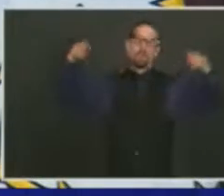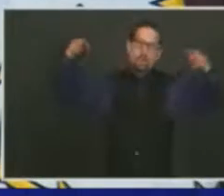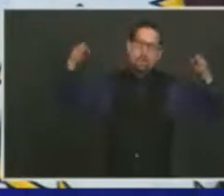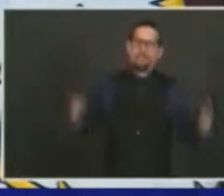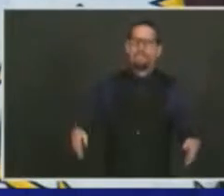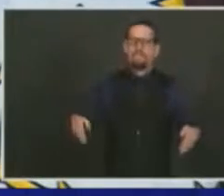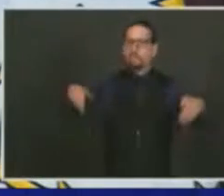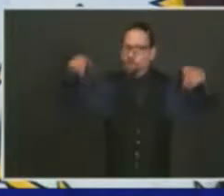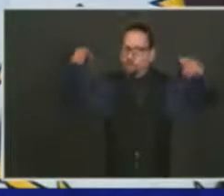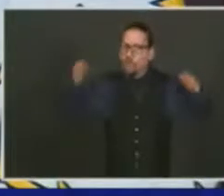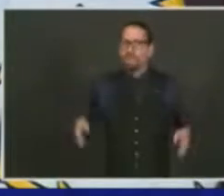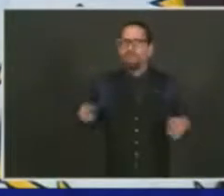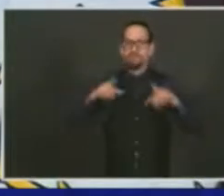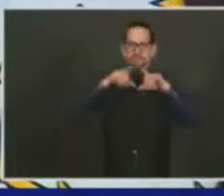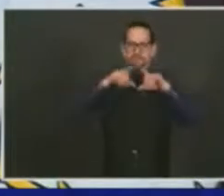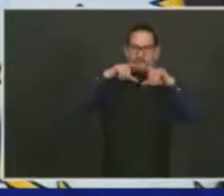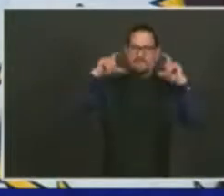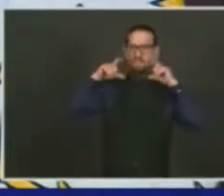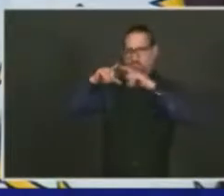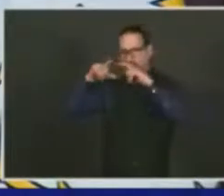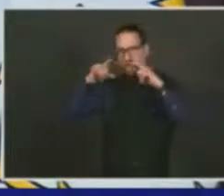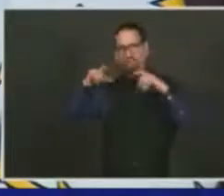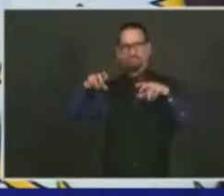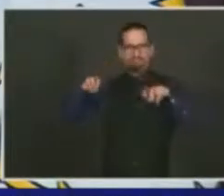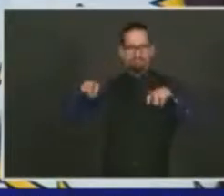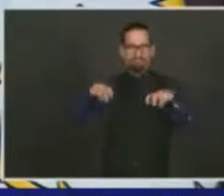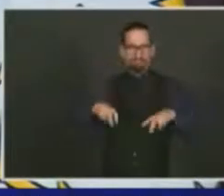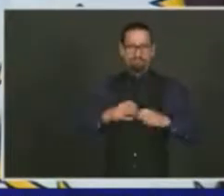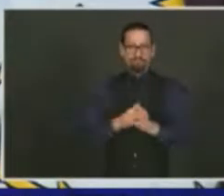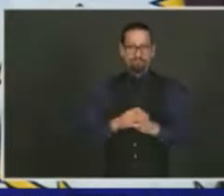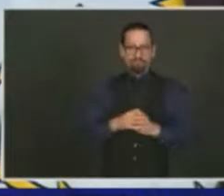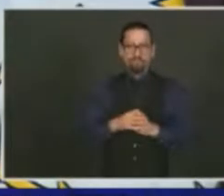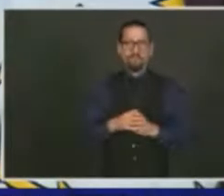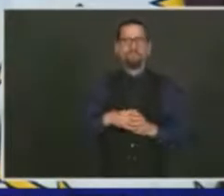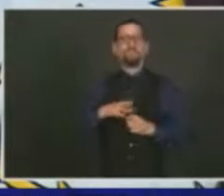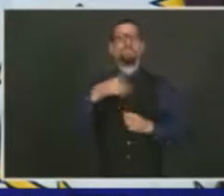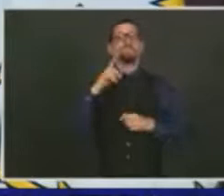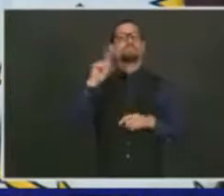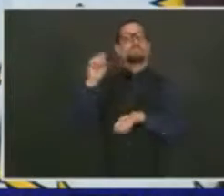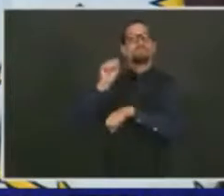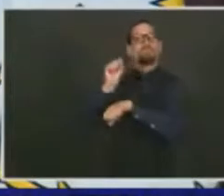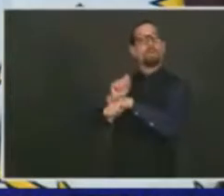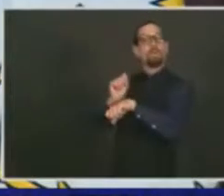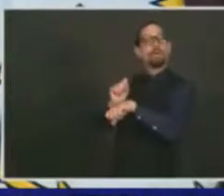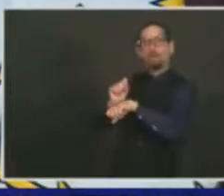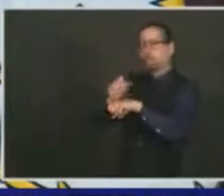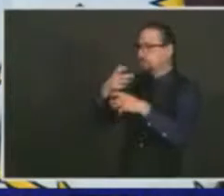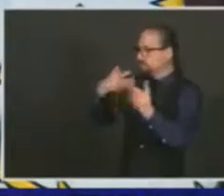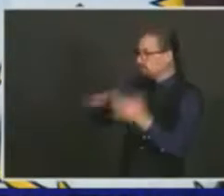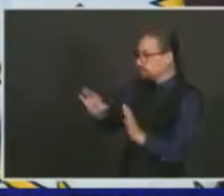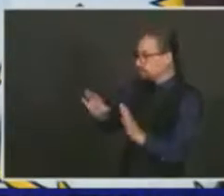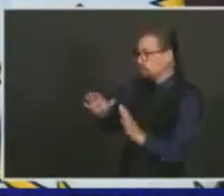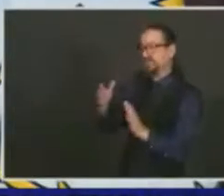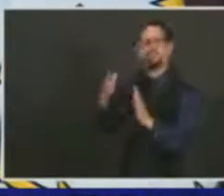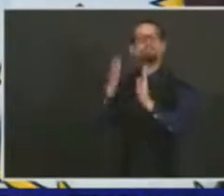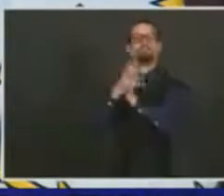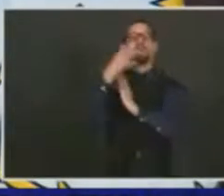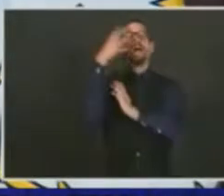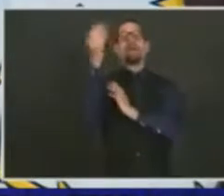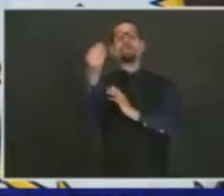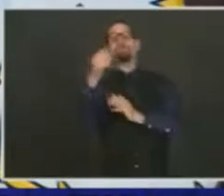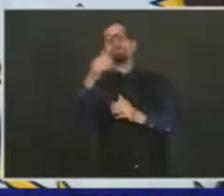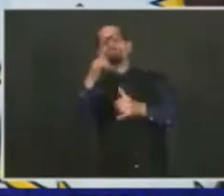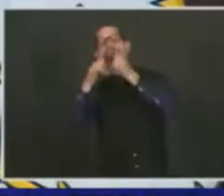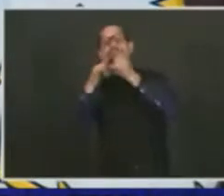Enable folks to go get tested, particularly if you're like a manufacturer or a restaurant